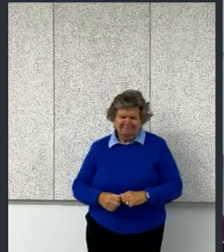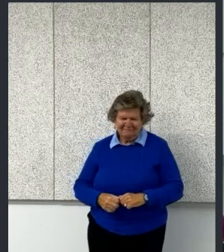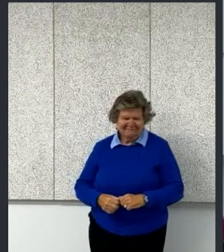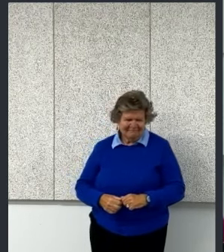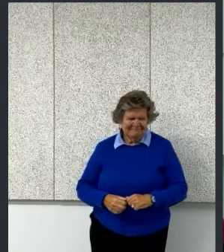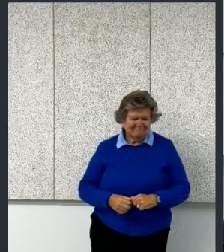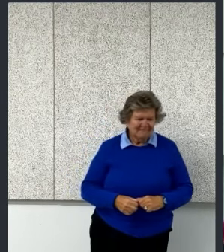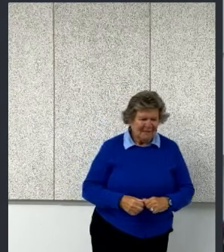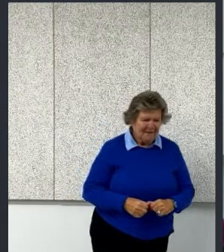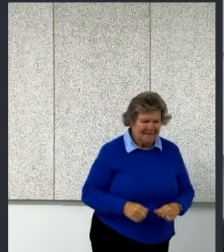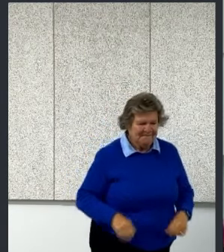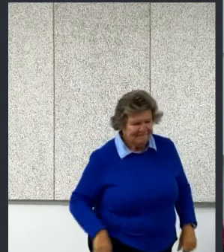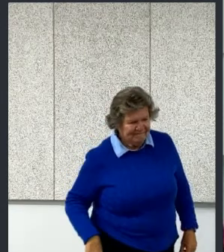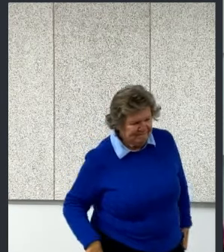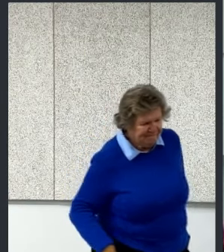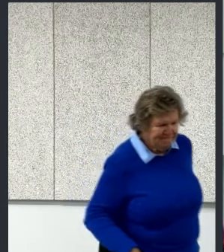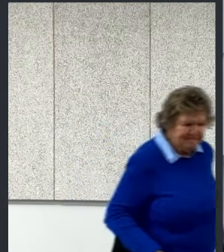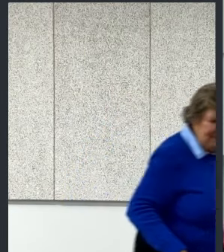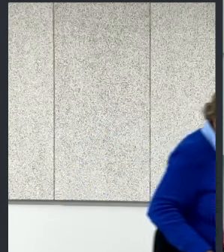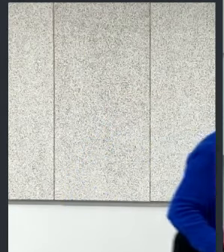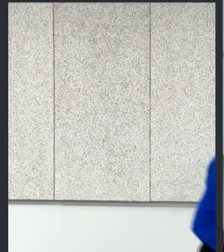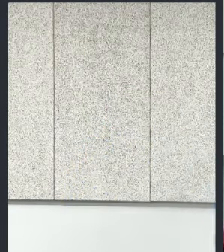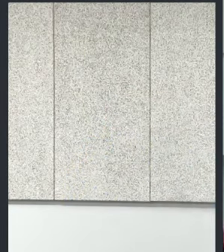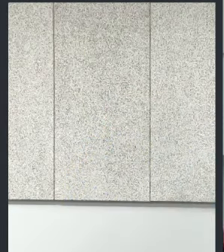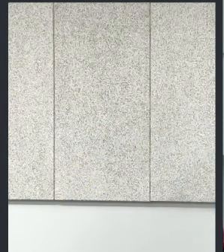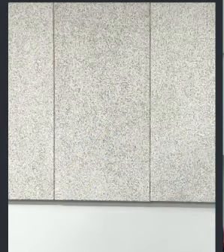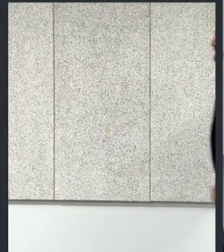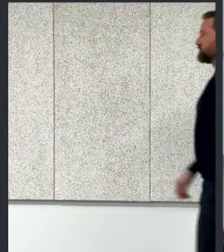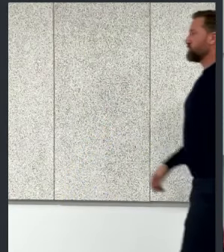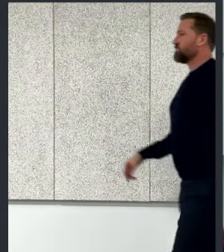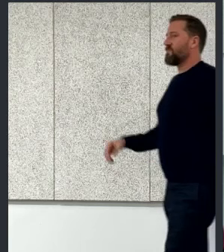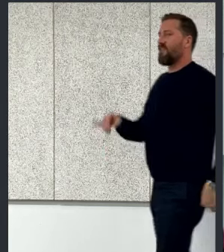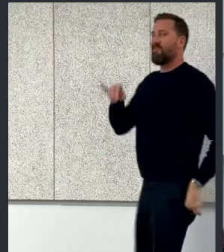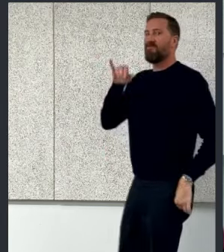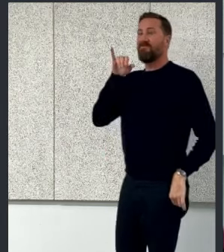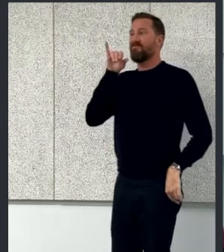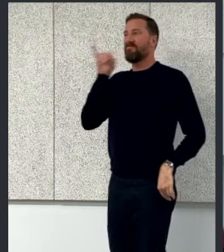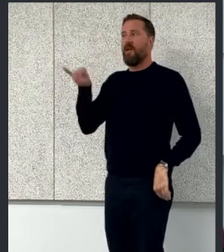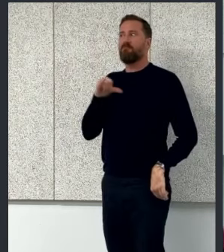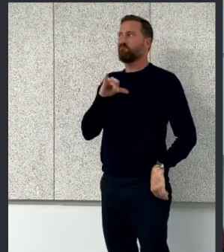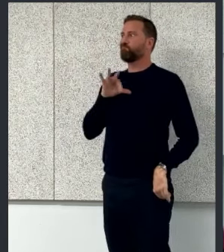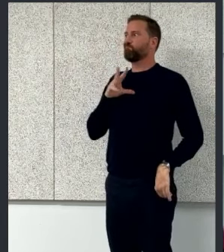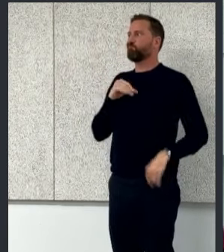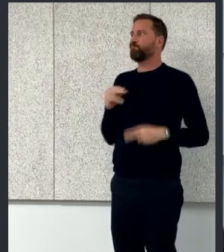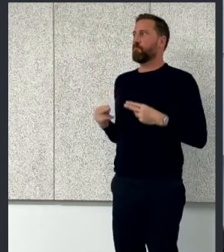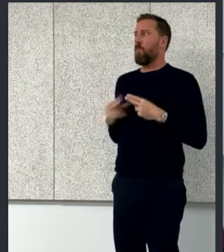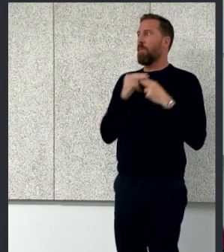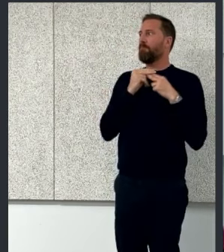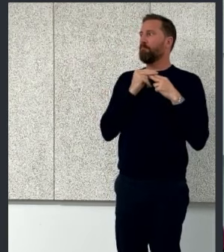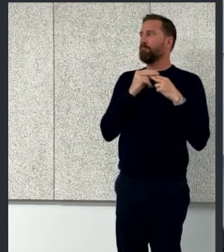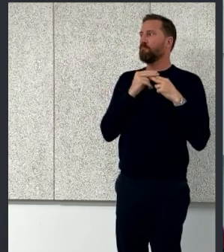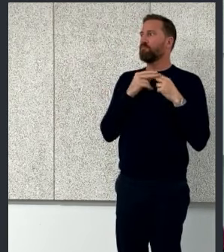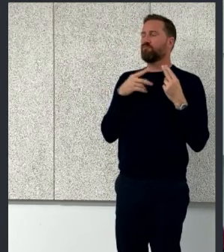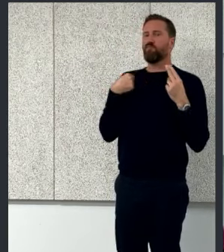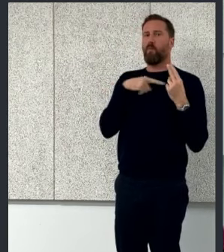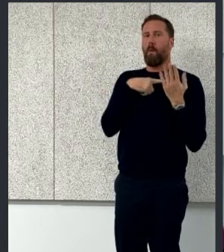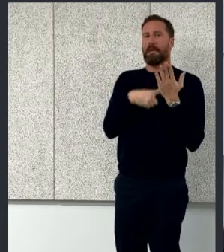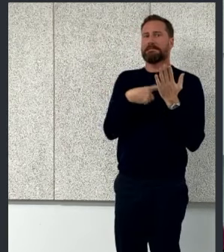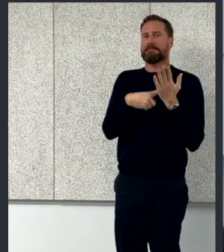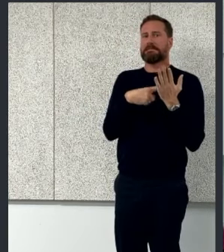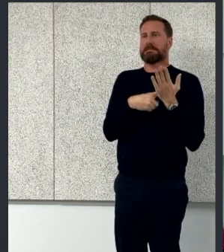Mm-hmm. I mean, this picks up a little bit on what we were talking about in the last session, which was about staff